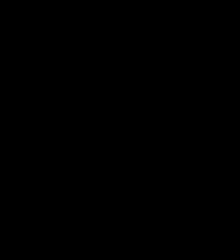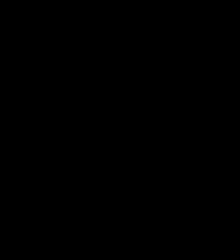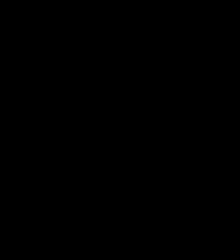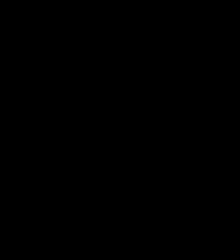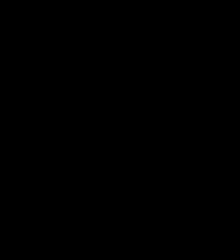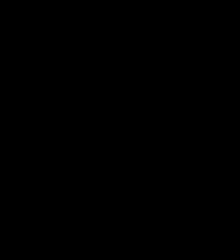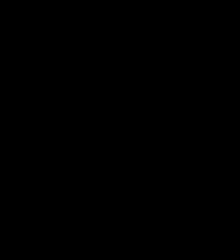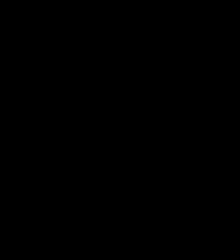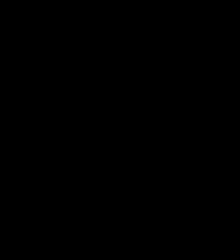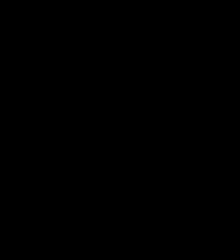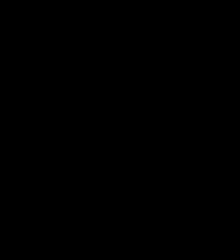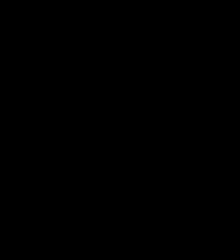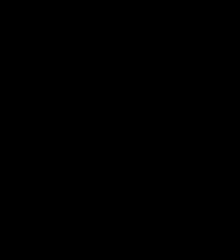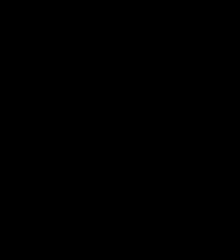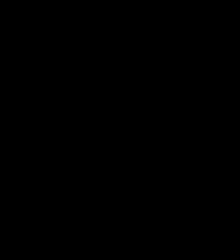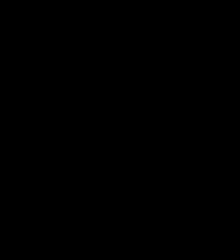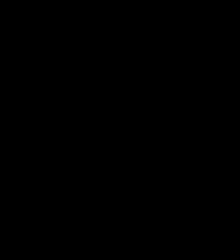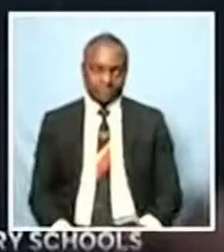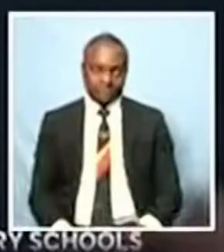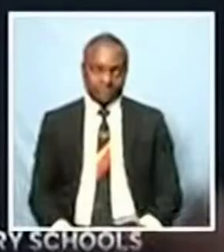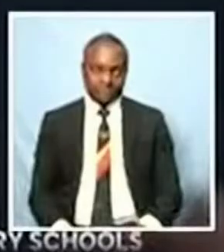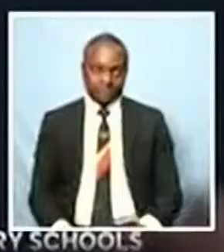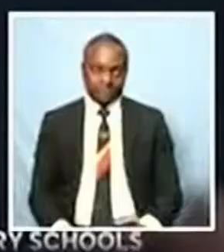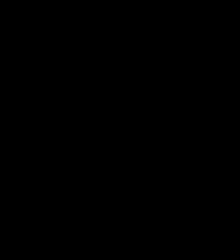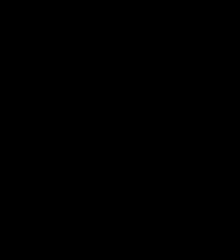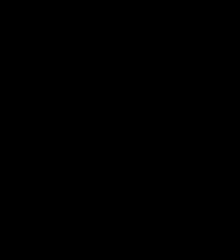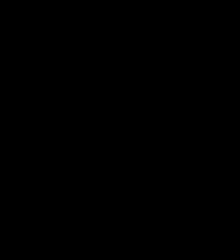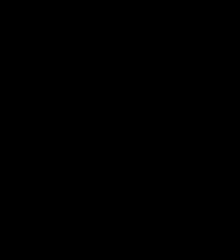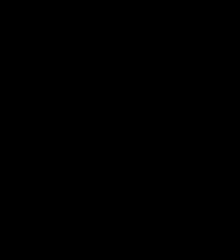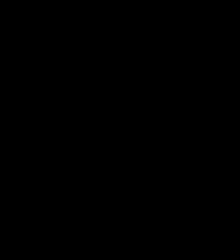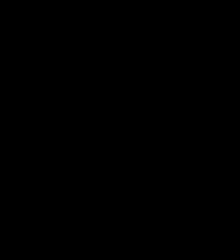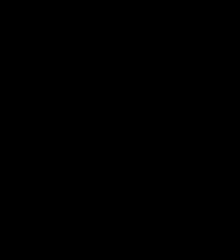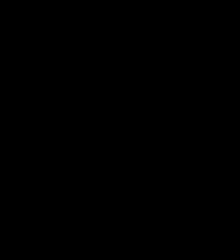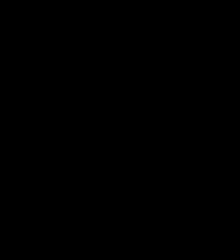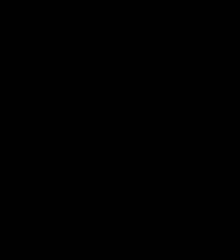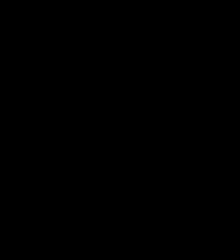education, give them sooner.